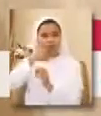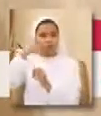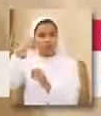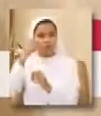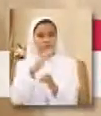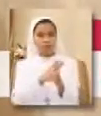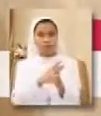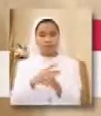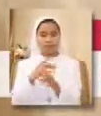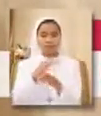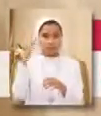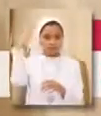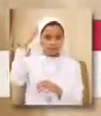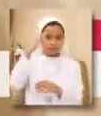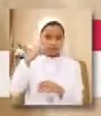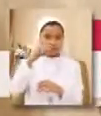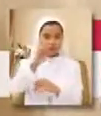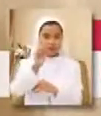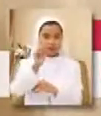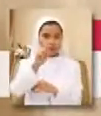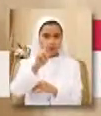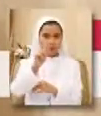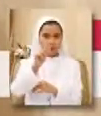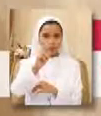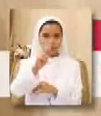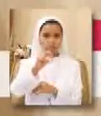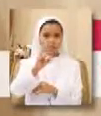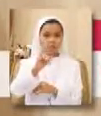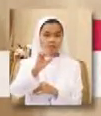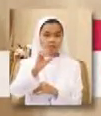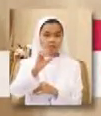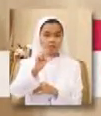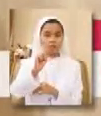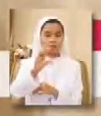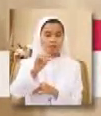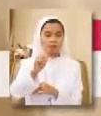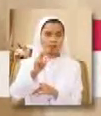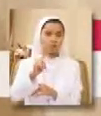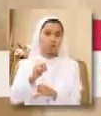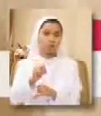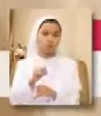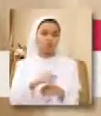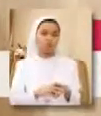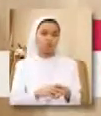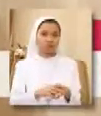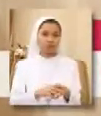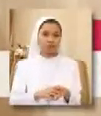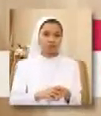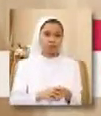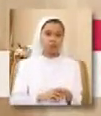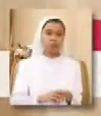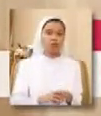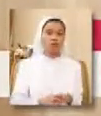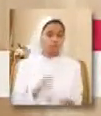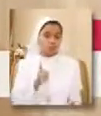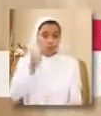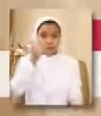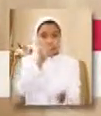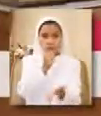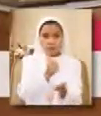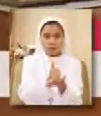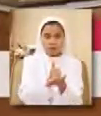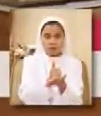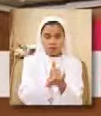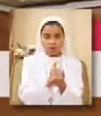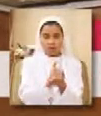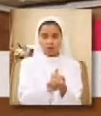very much better. And our secretary of the board, she said, I like that. So it was approved by yeah. the board and by the